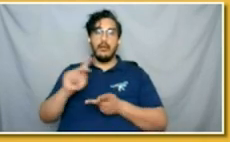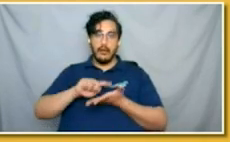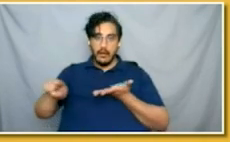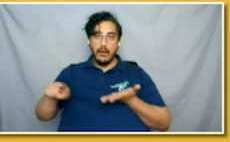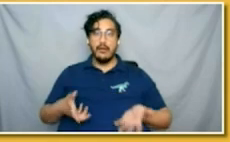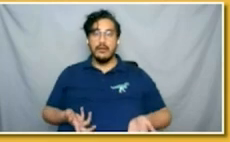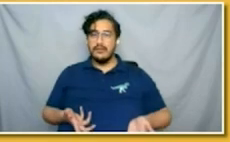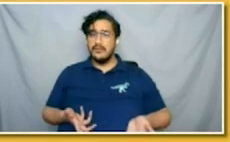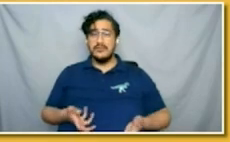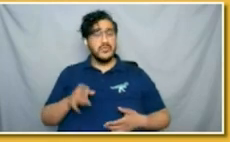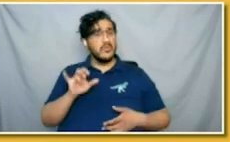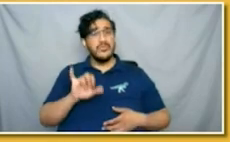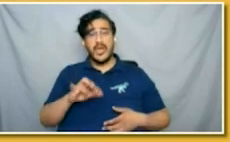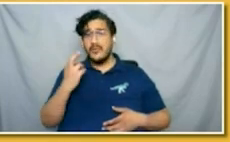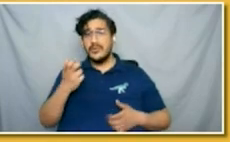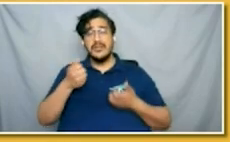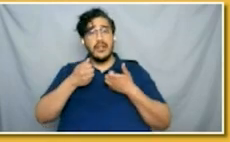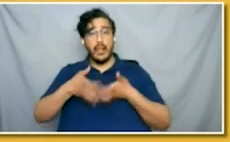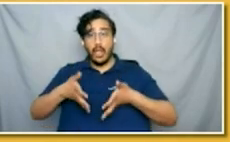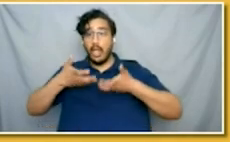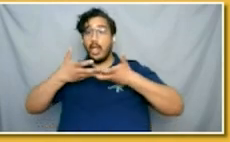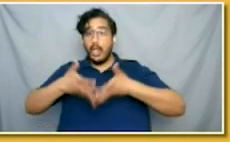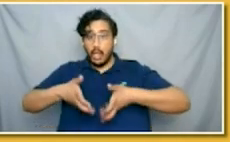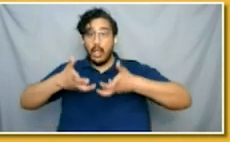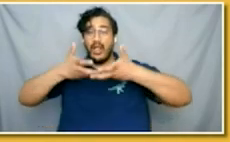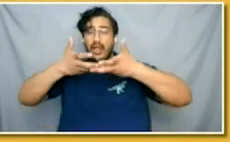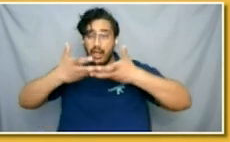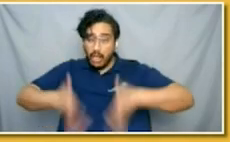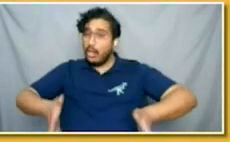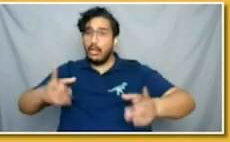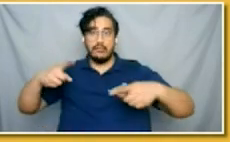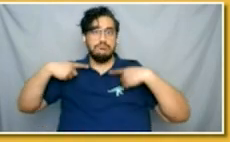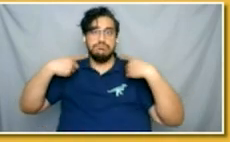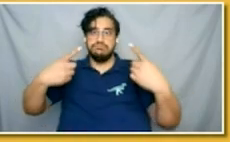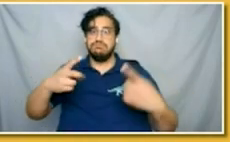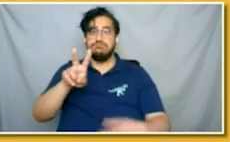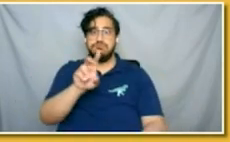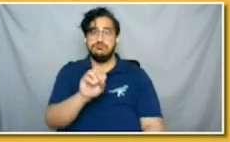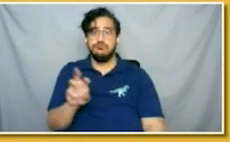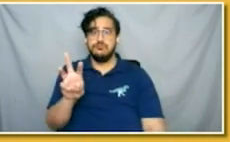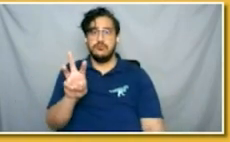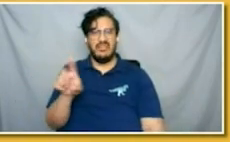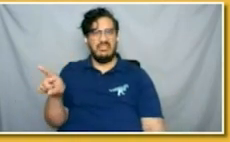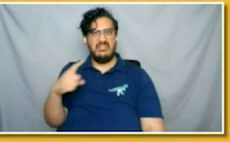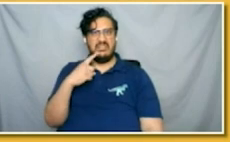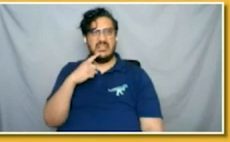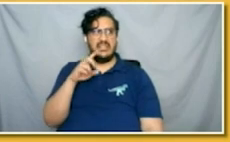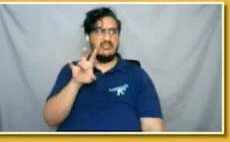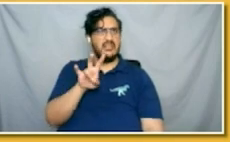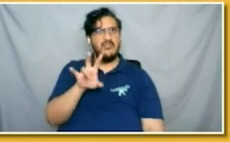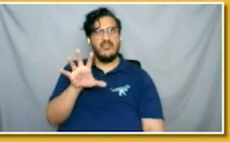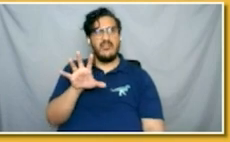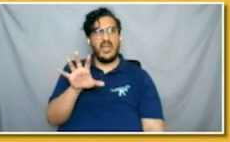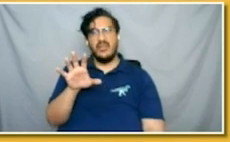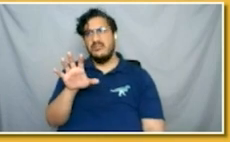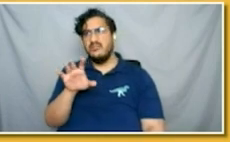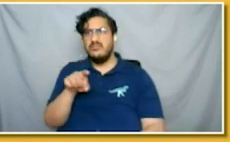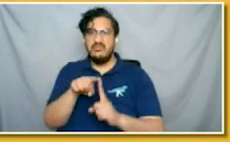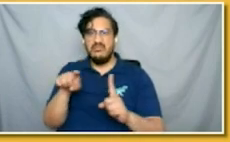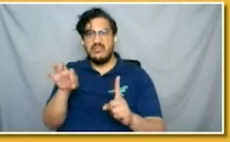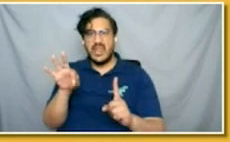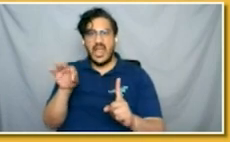since 2006. You know, estimates have it at 75% to 90%. When you talk about the post office isn't making